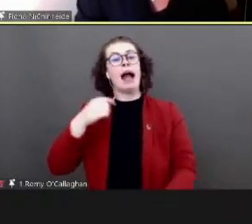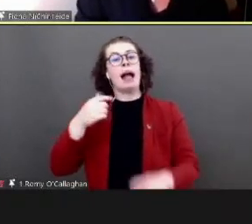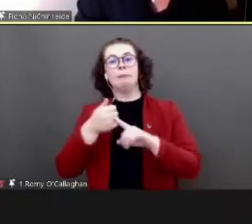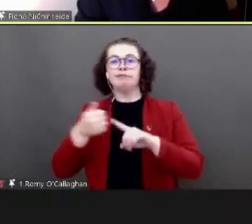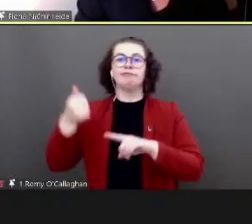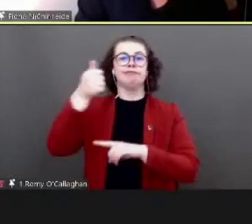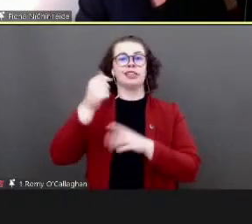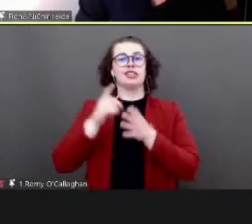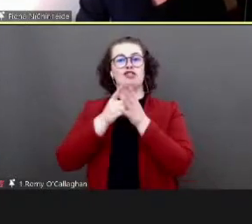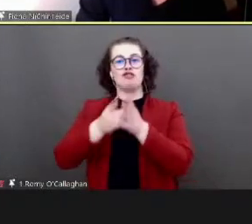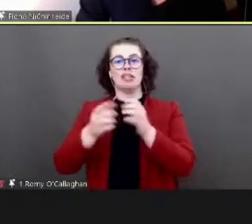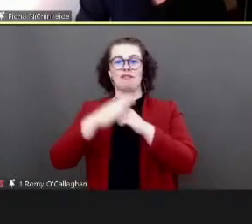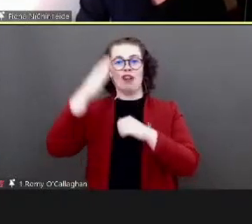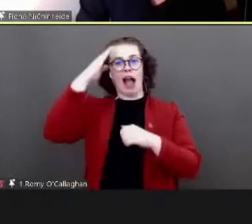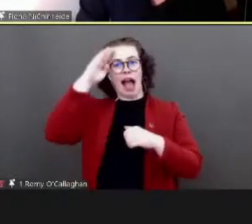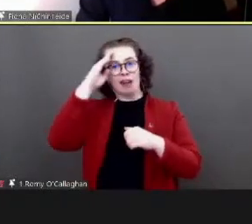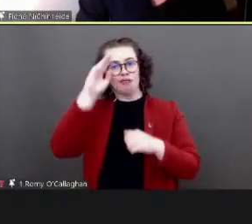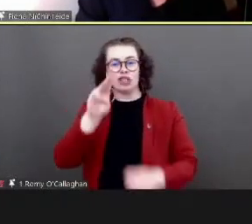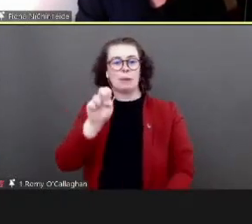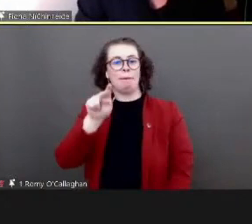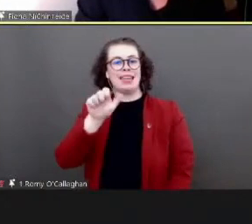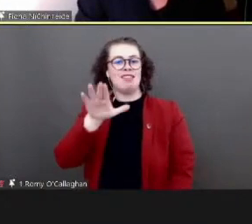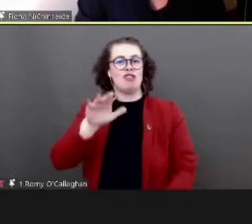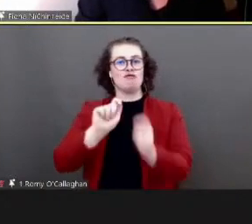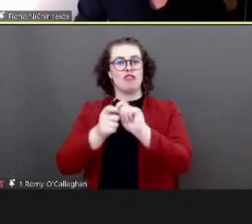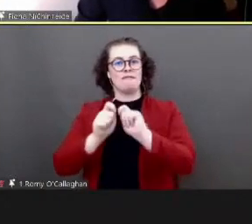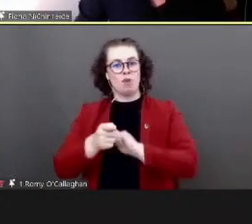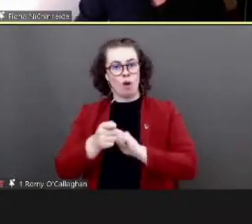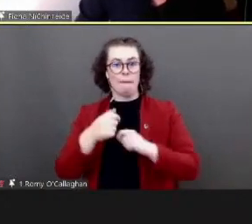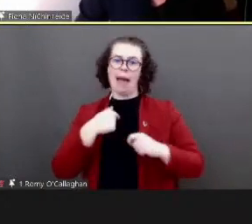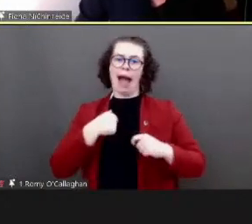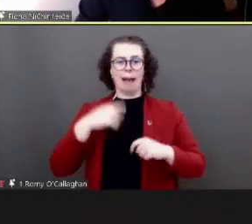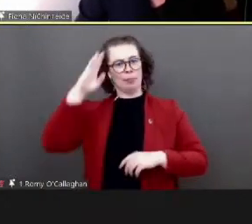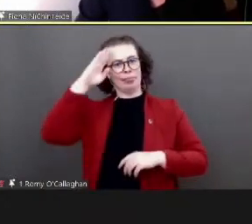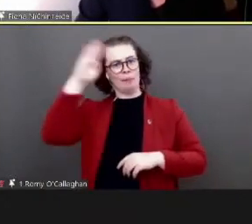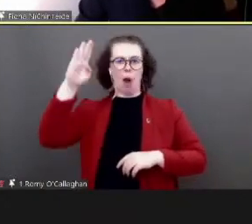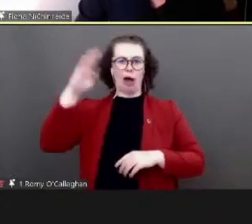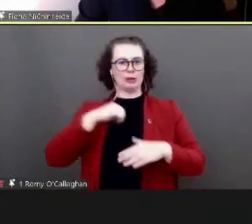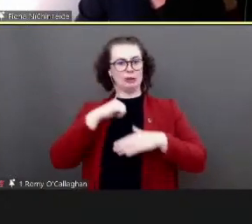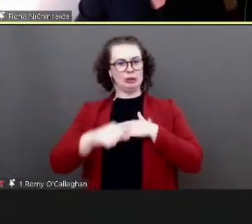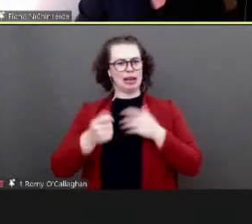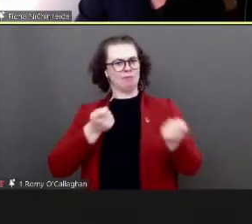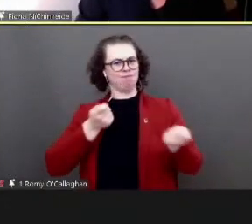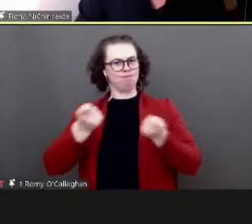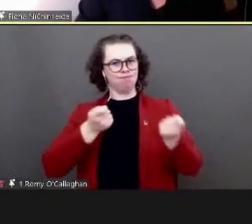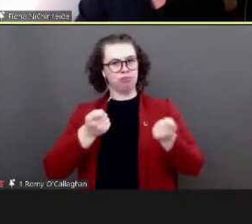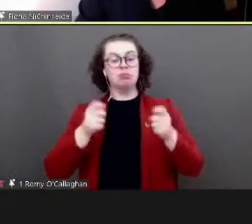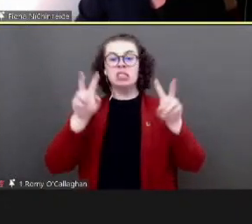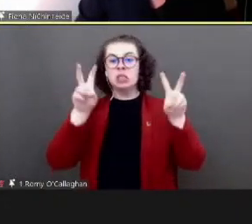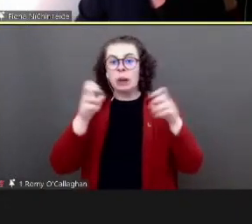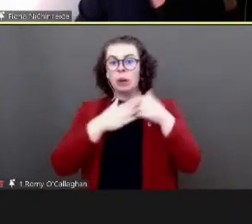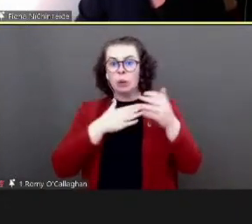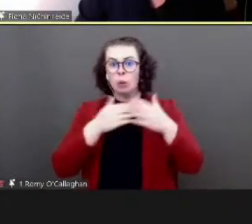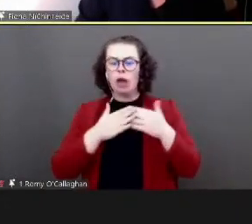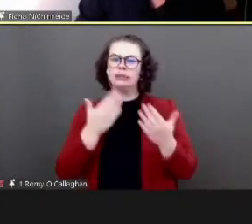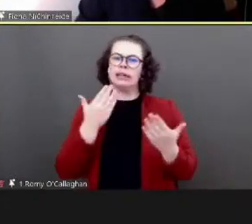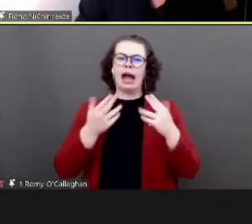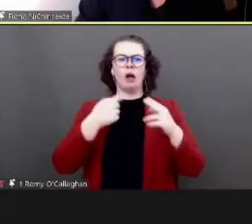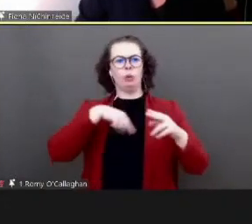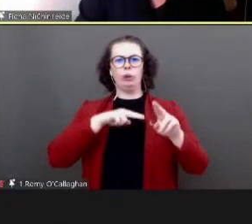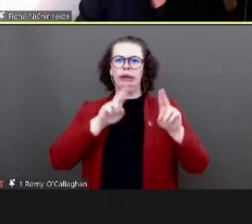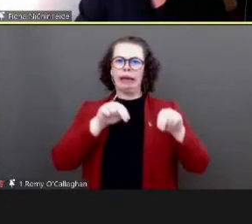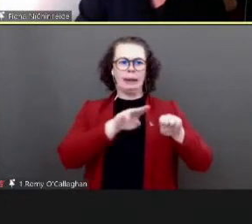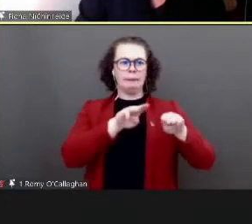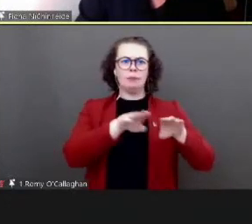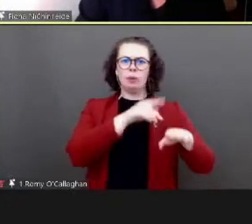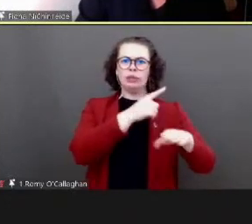going to be your captain for this session this afternoon, which considers the topic of facilitating the effective and equal participation of